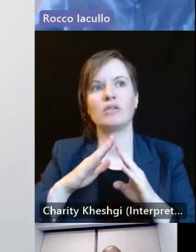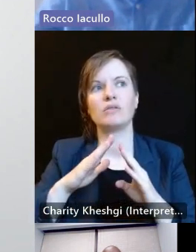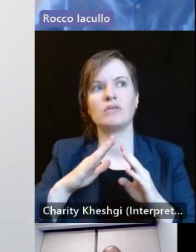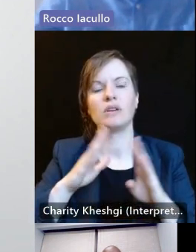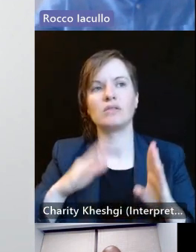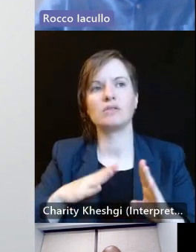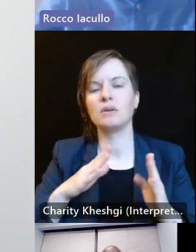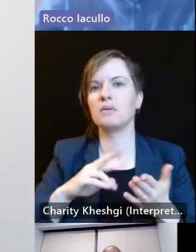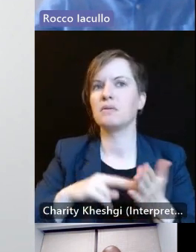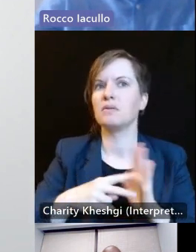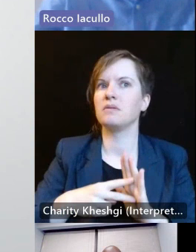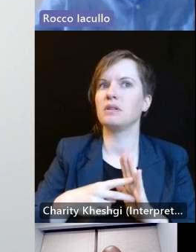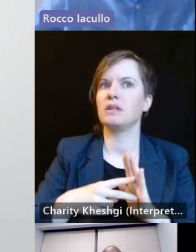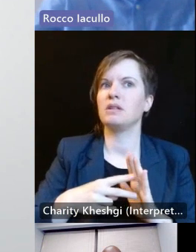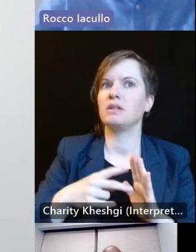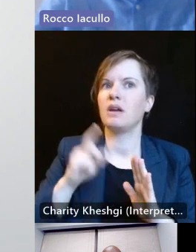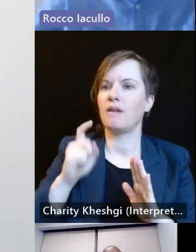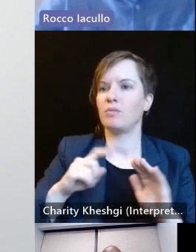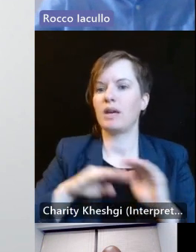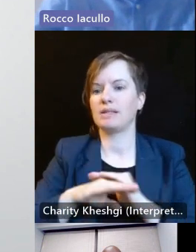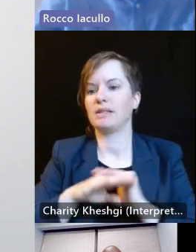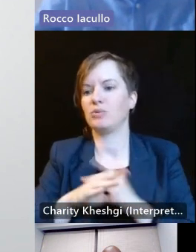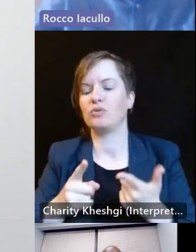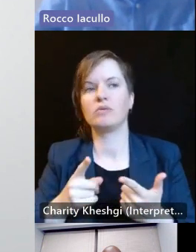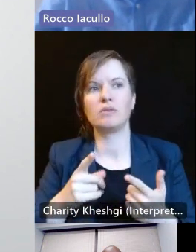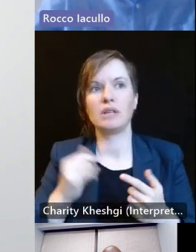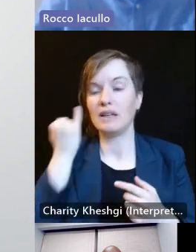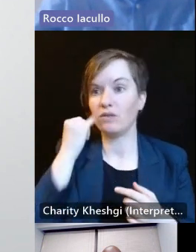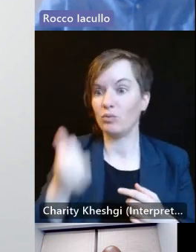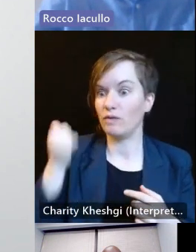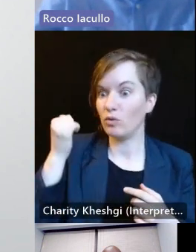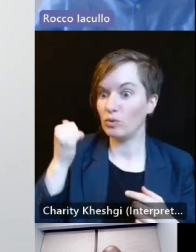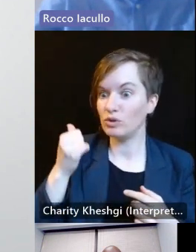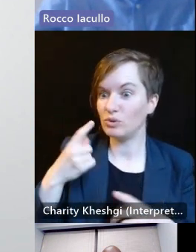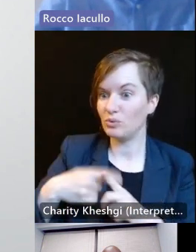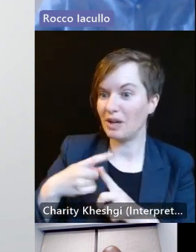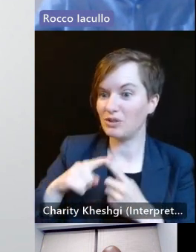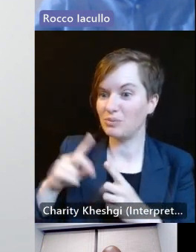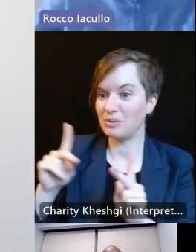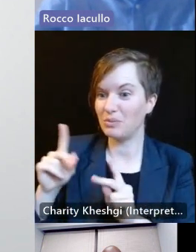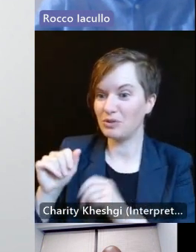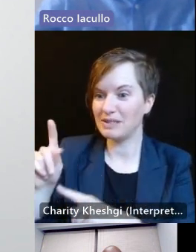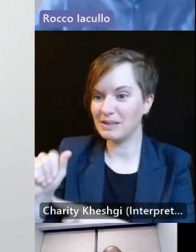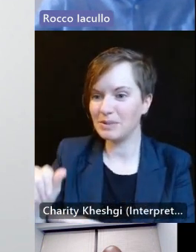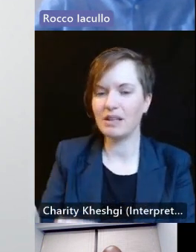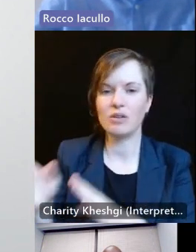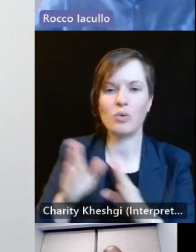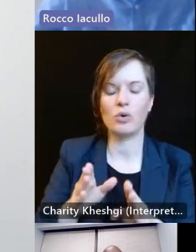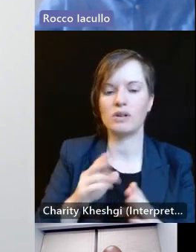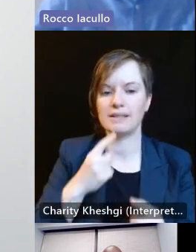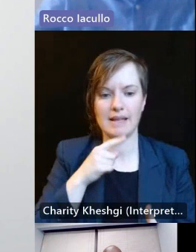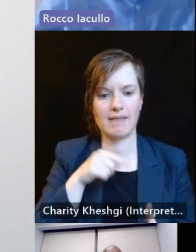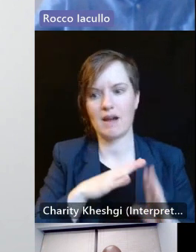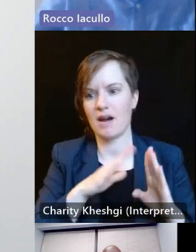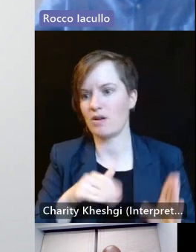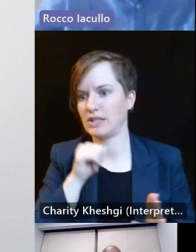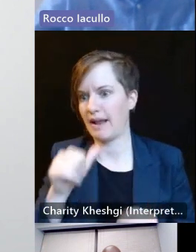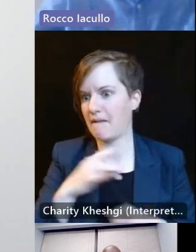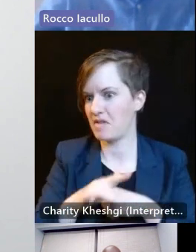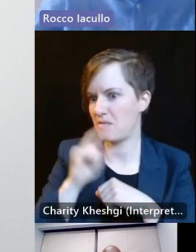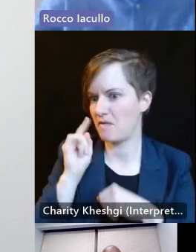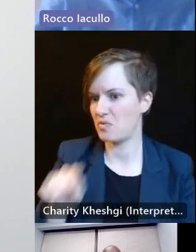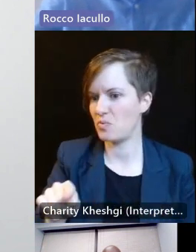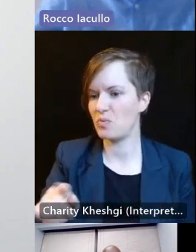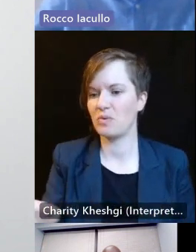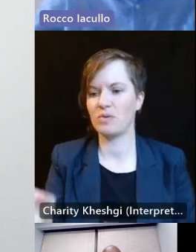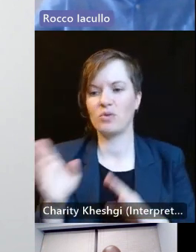with disabilities, making a dwelling unavailable, setting different terms or conditions for the